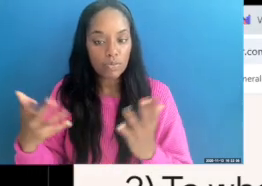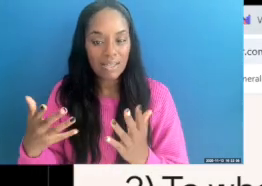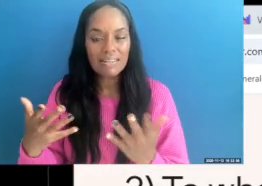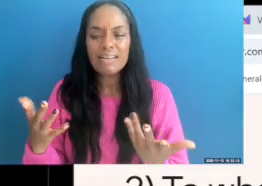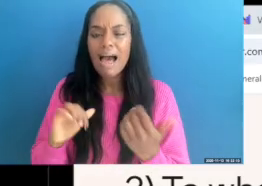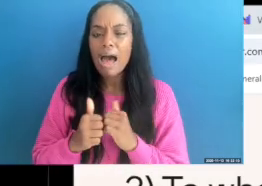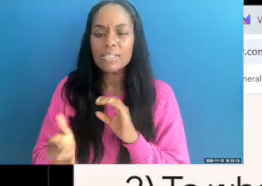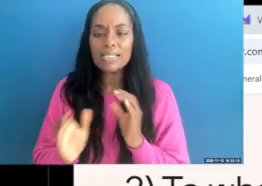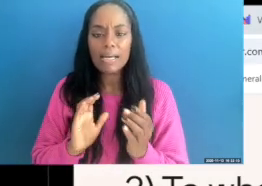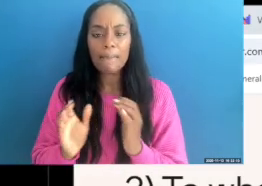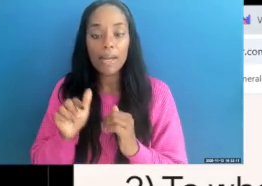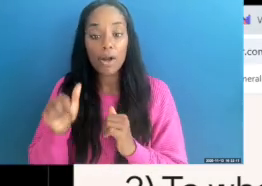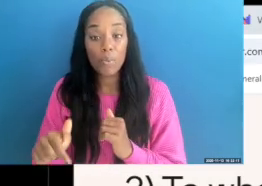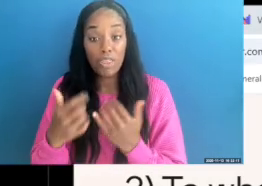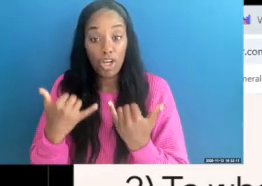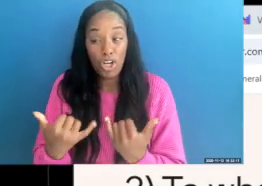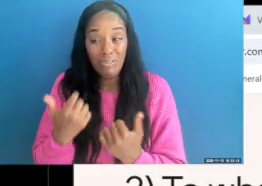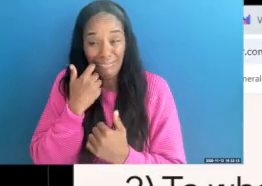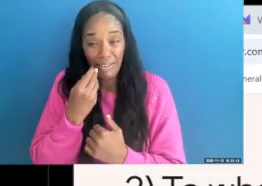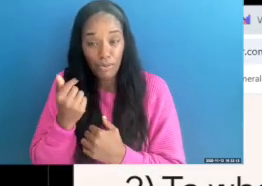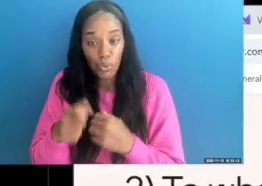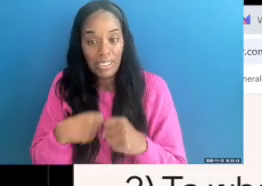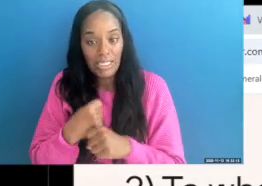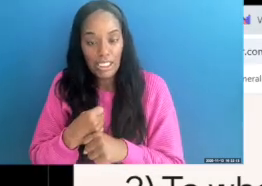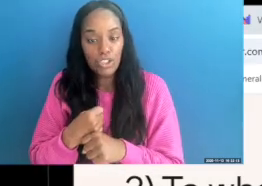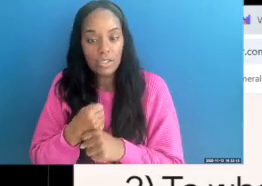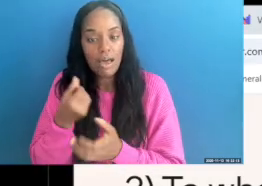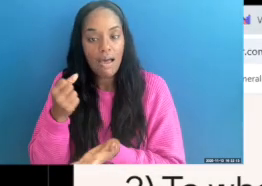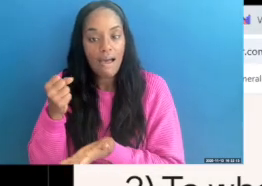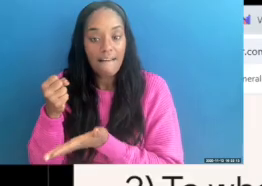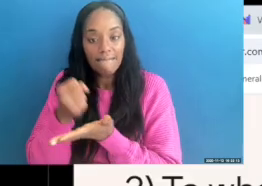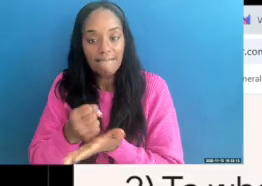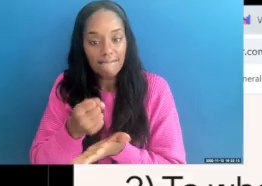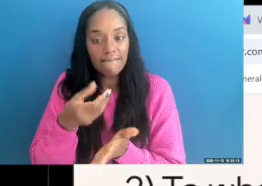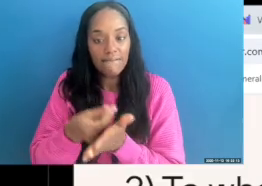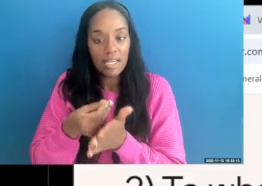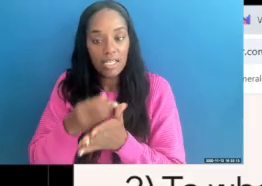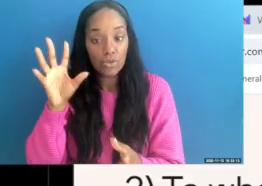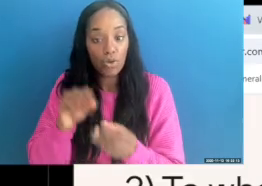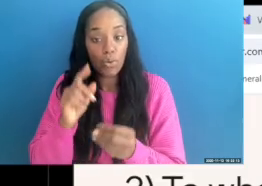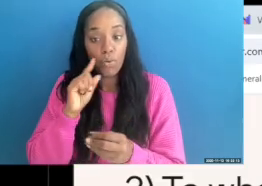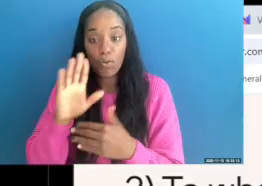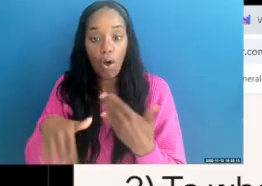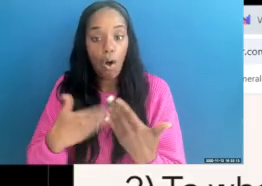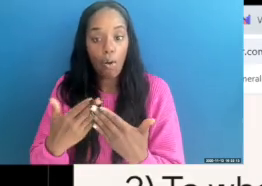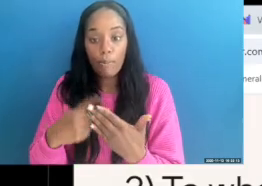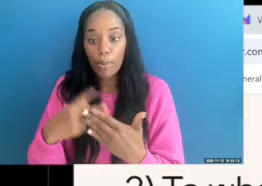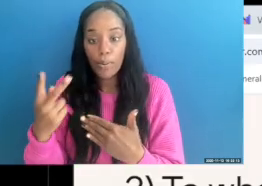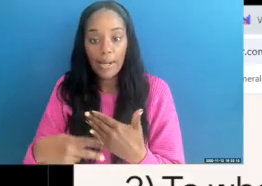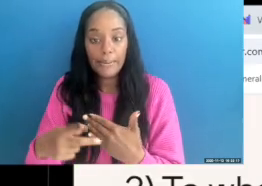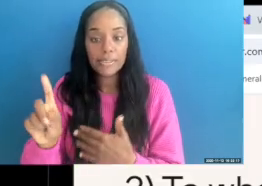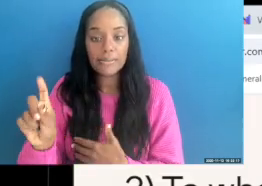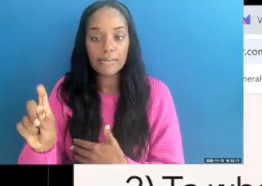background question, how does that compare with the current last couple of years of funding total for all those programs?